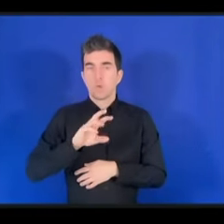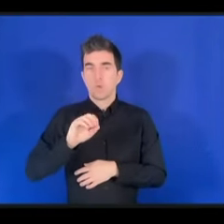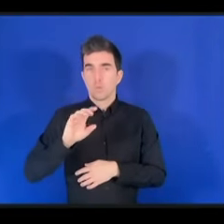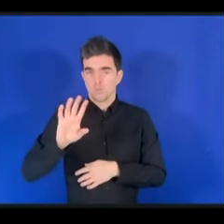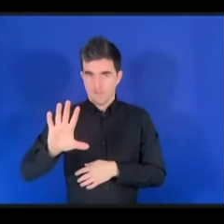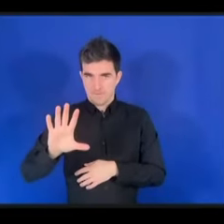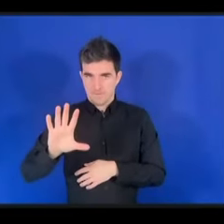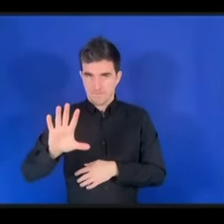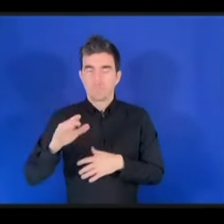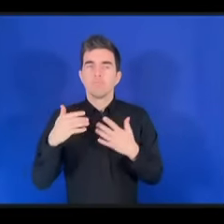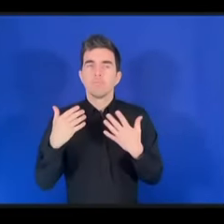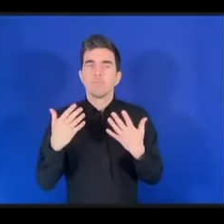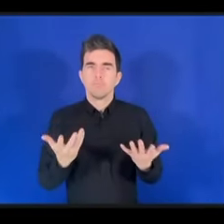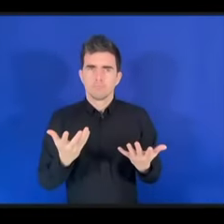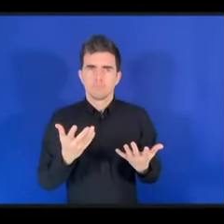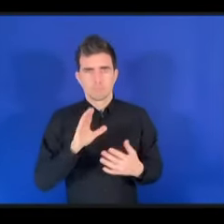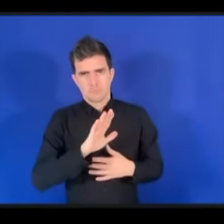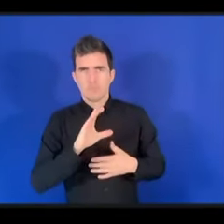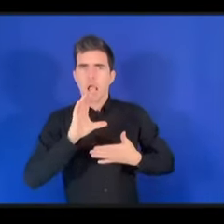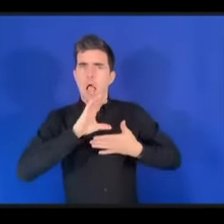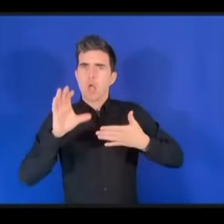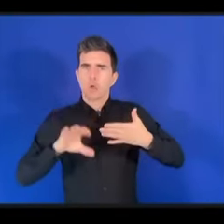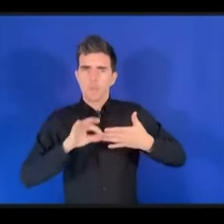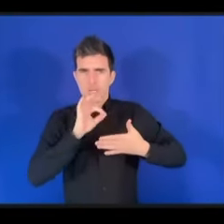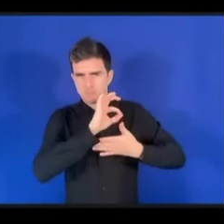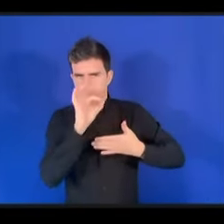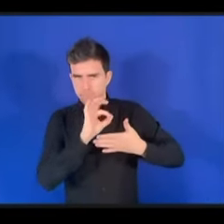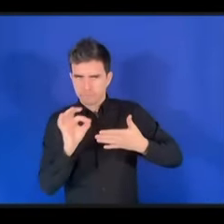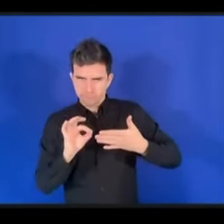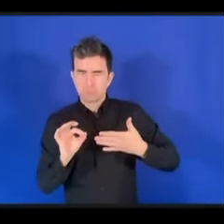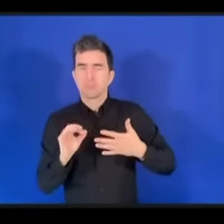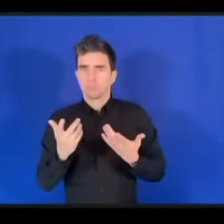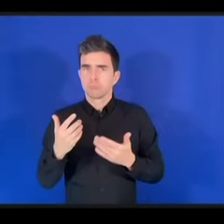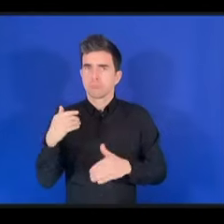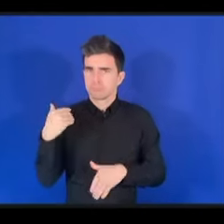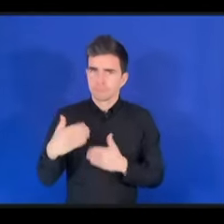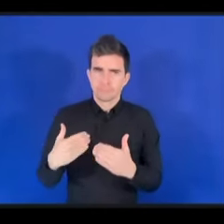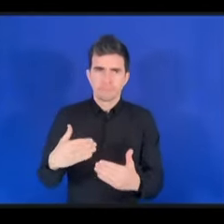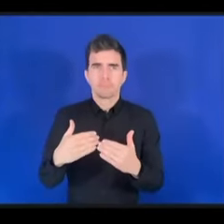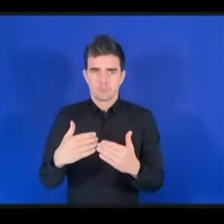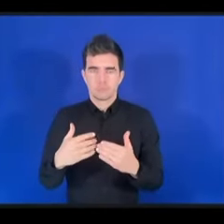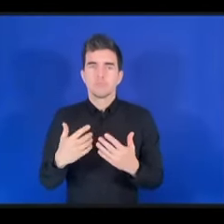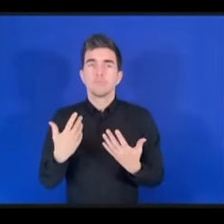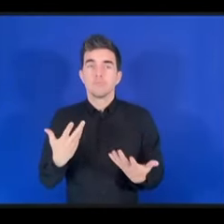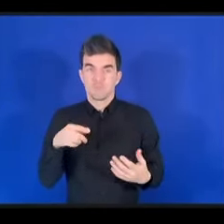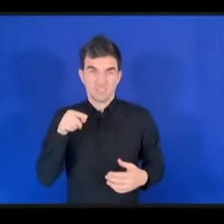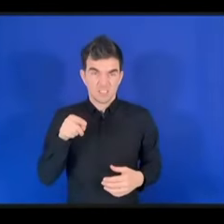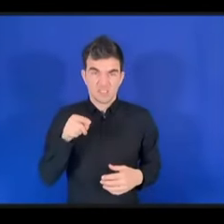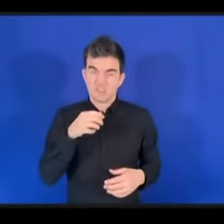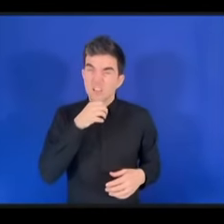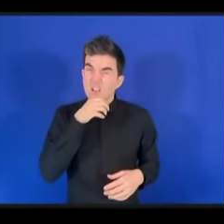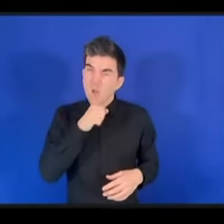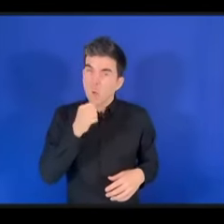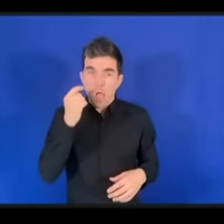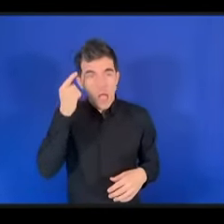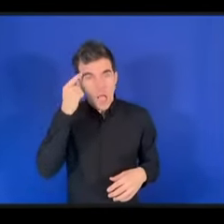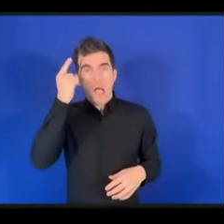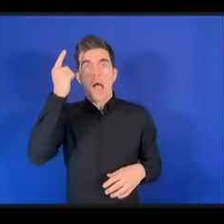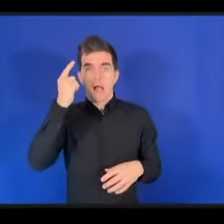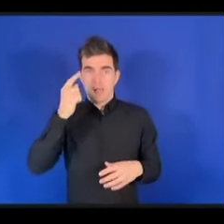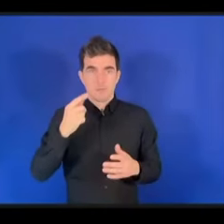in 2024. You will forgive me if I say this every time I'm given access to a